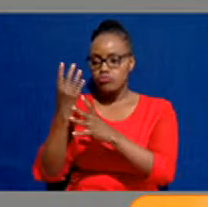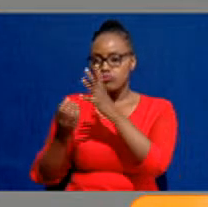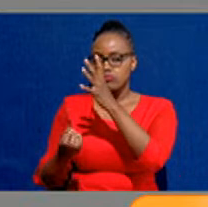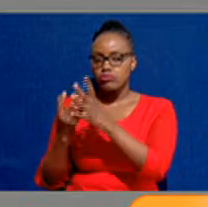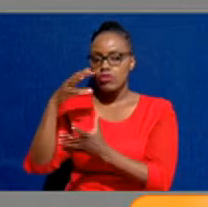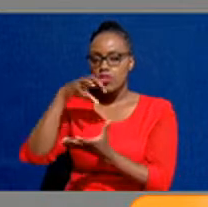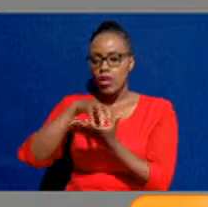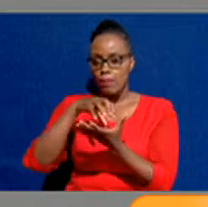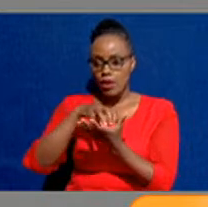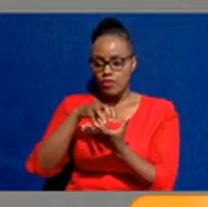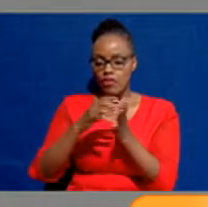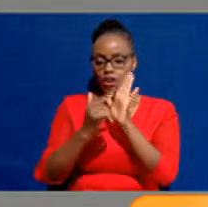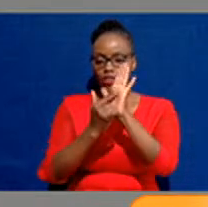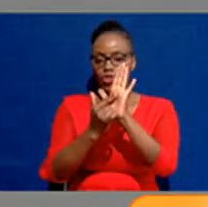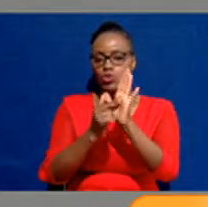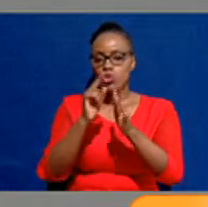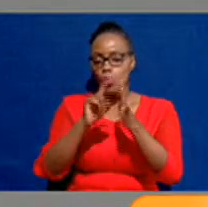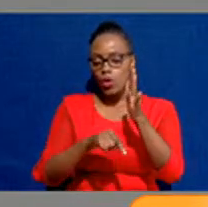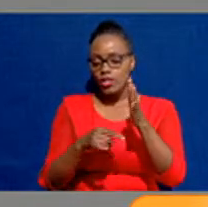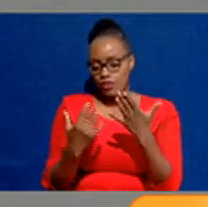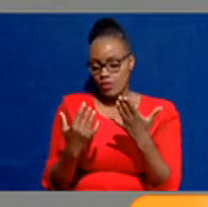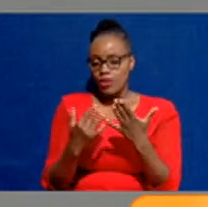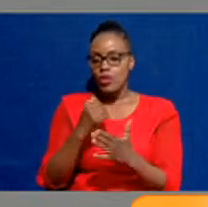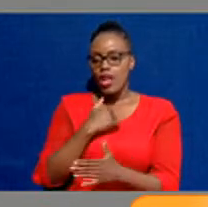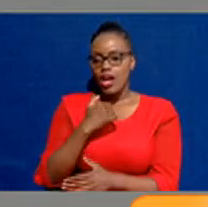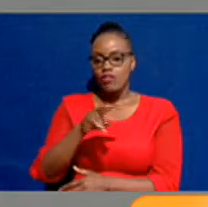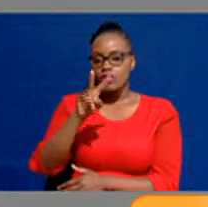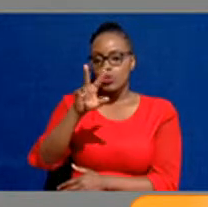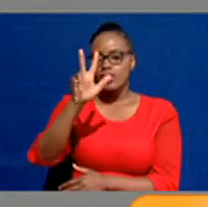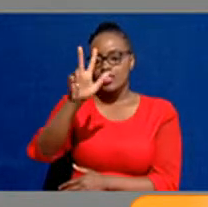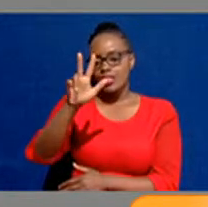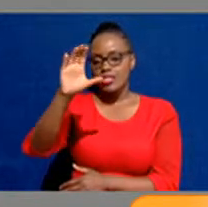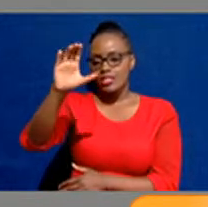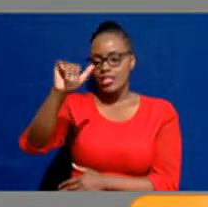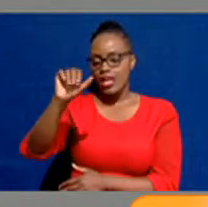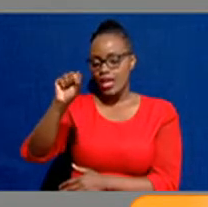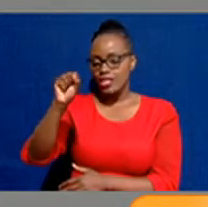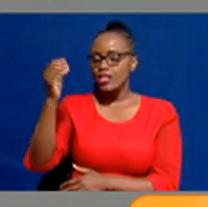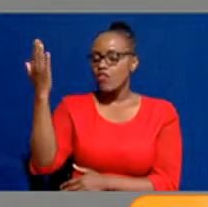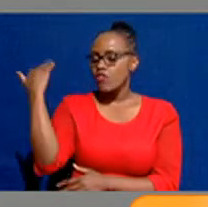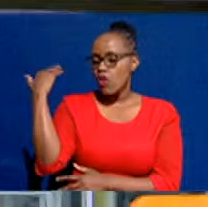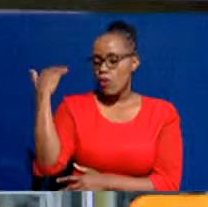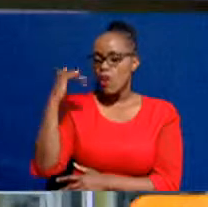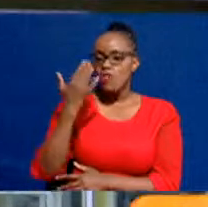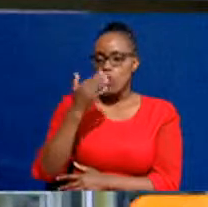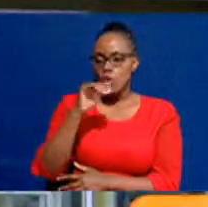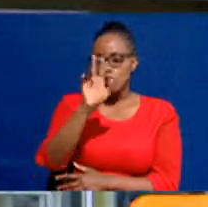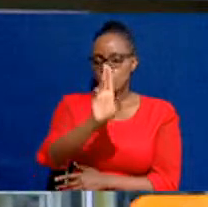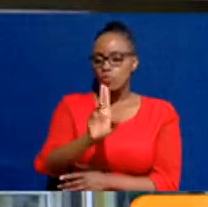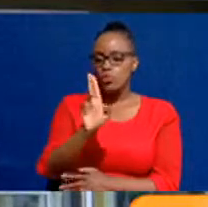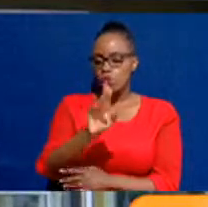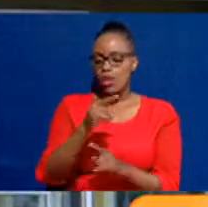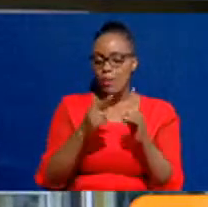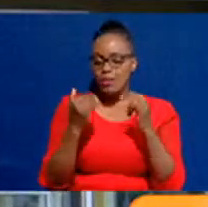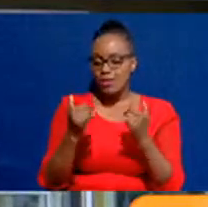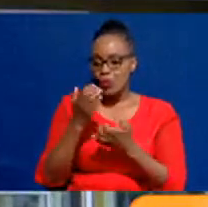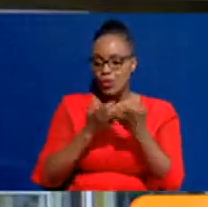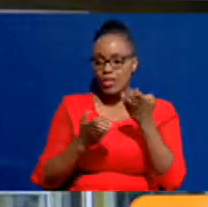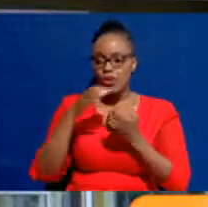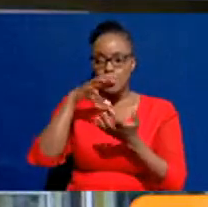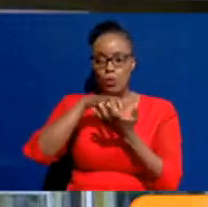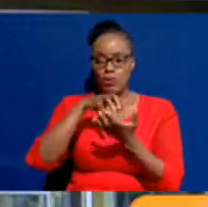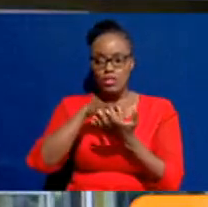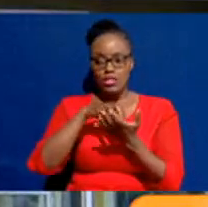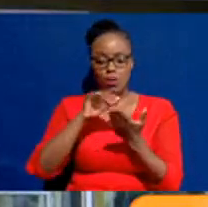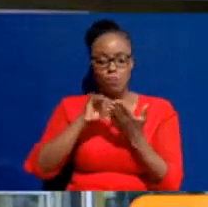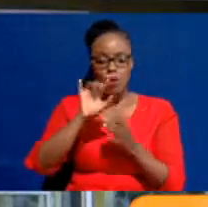positions, it was indicated that they would be 23 chief administrative secretaries. And in light of the current economic situation,